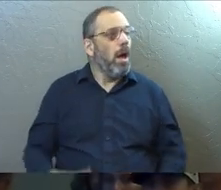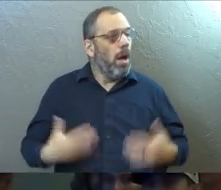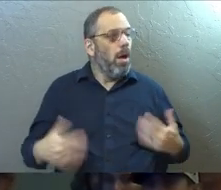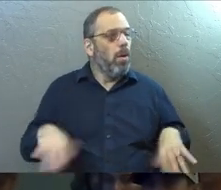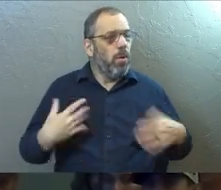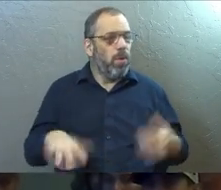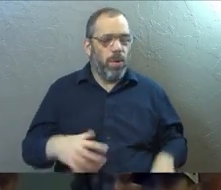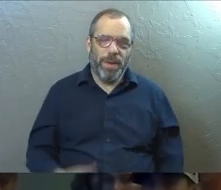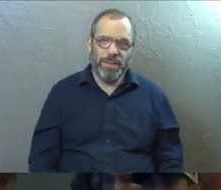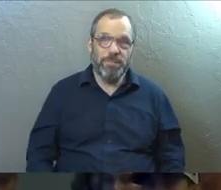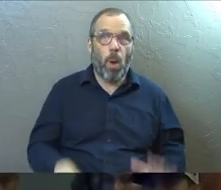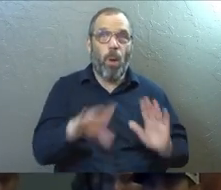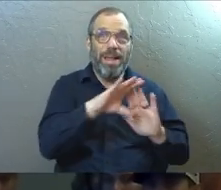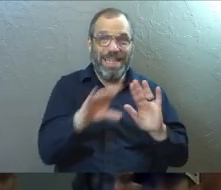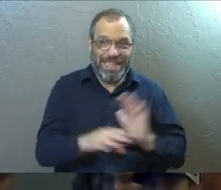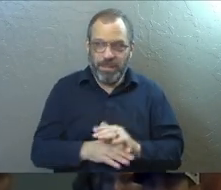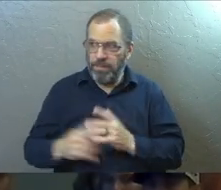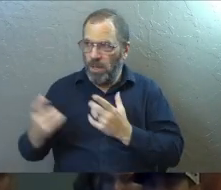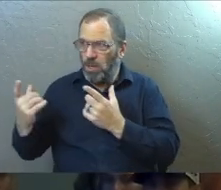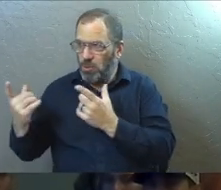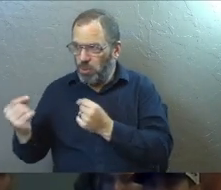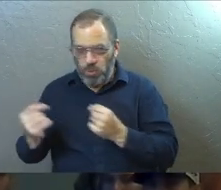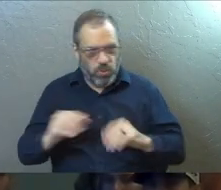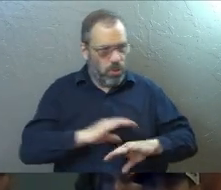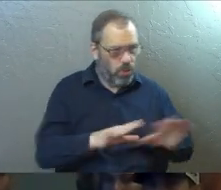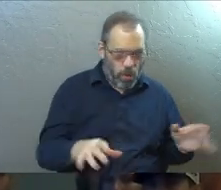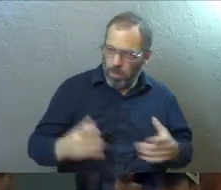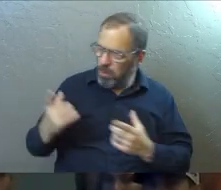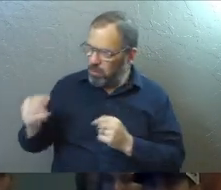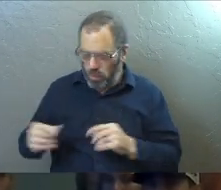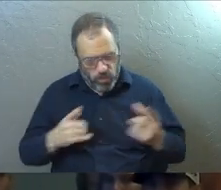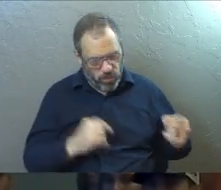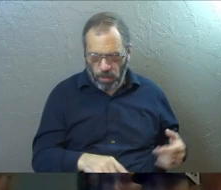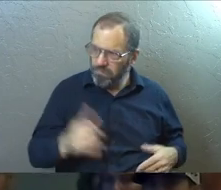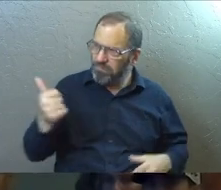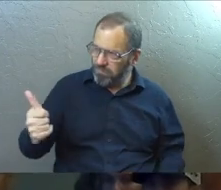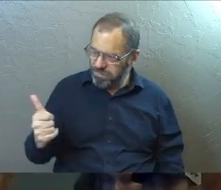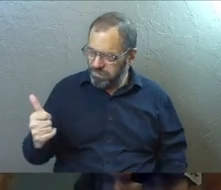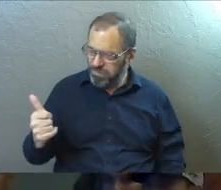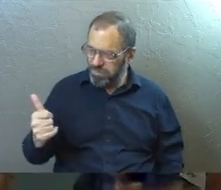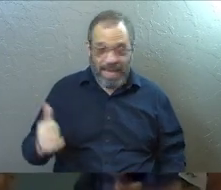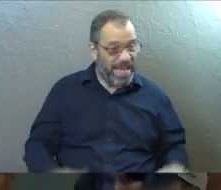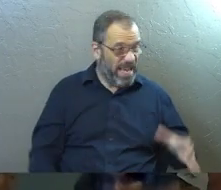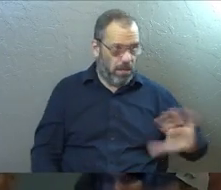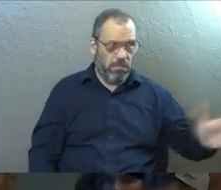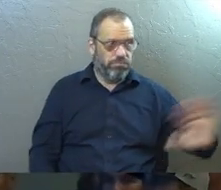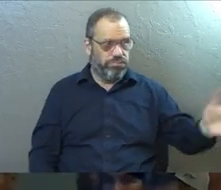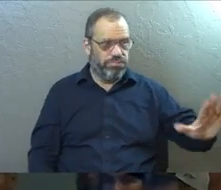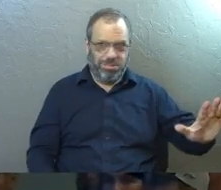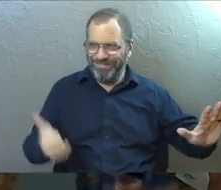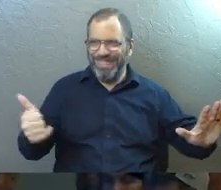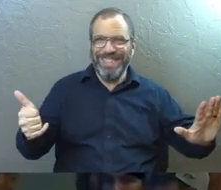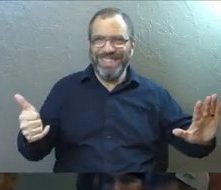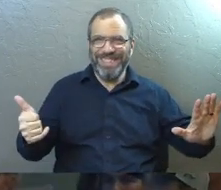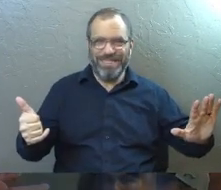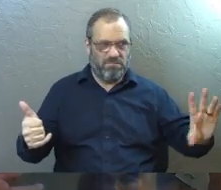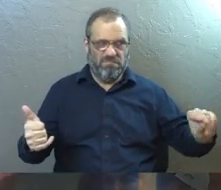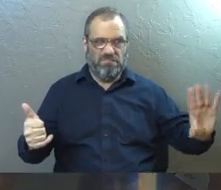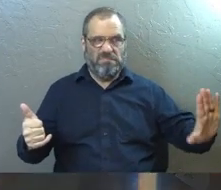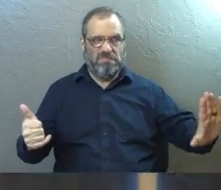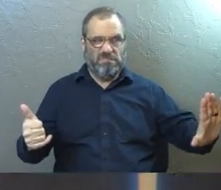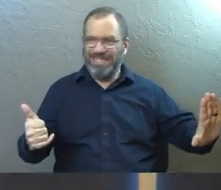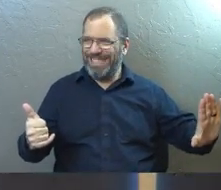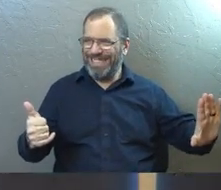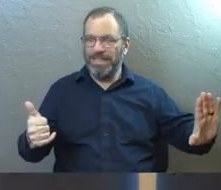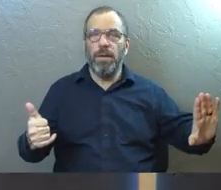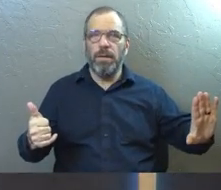So again, he gives us this list of do's and don'ts, right? Don'ts and do's. Here's your no-nos, and here's the things you should be doing, right? I